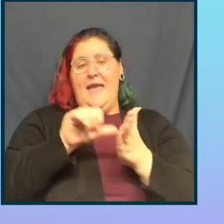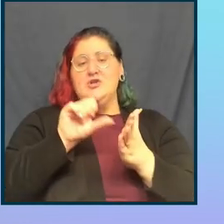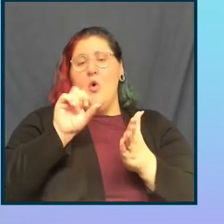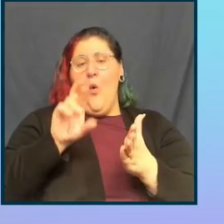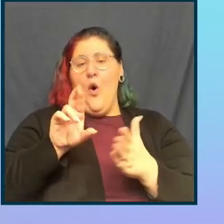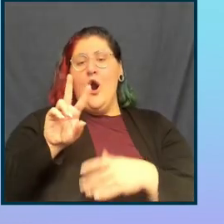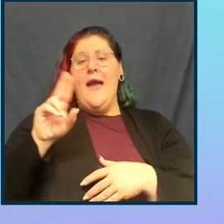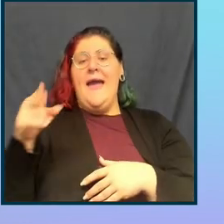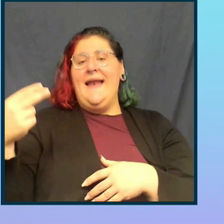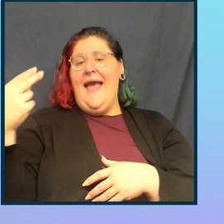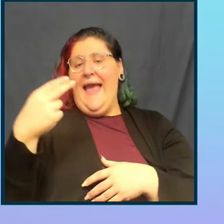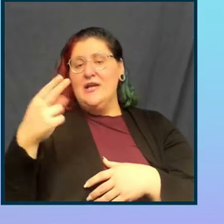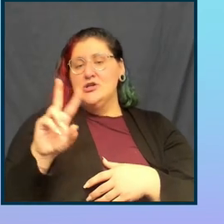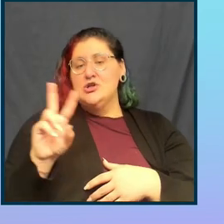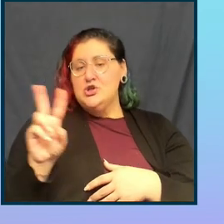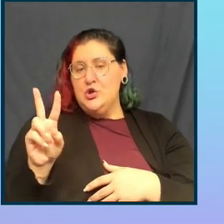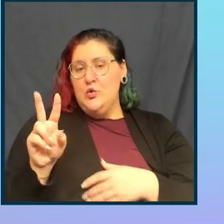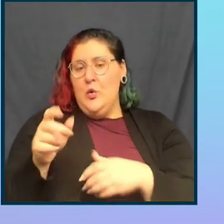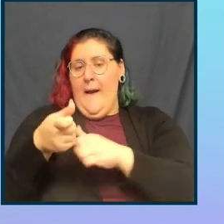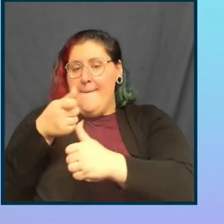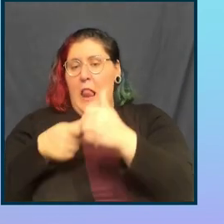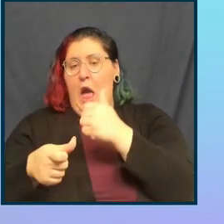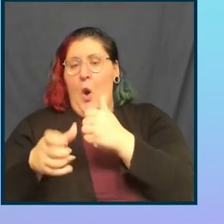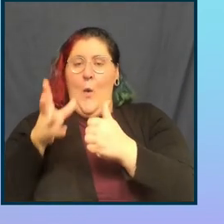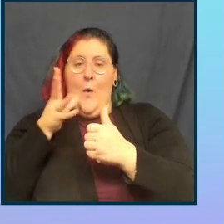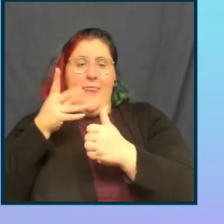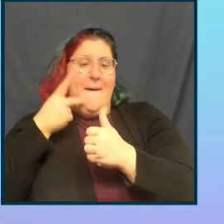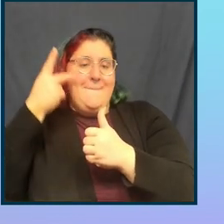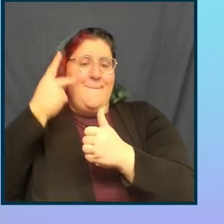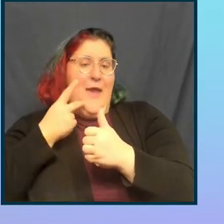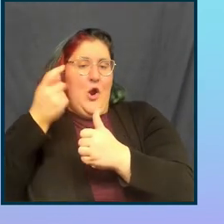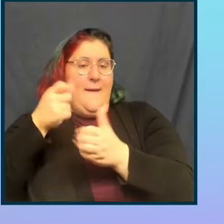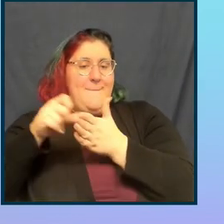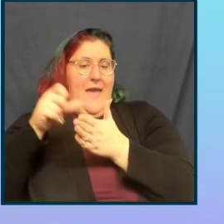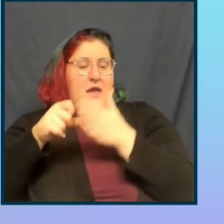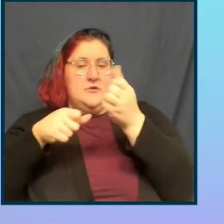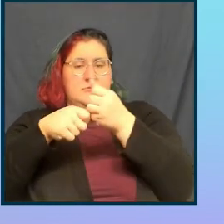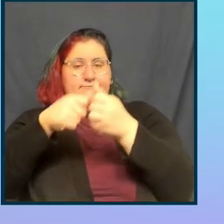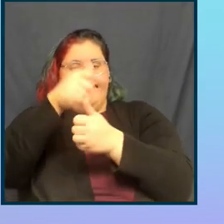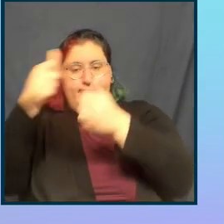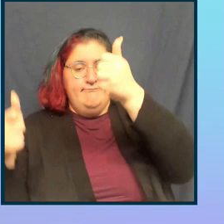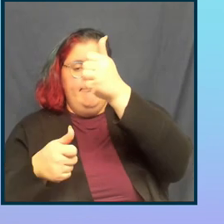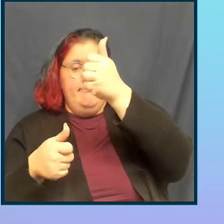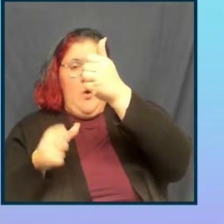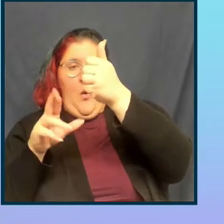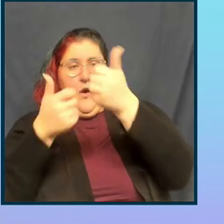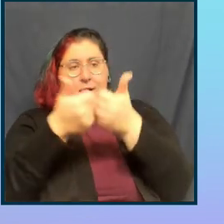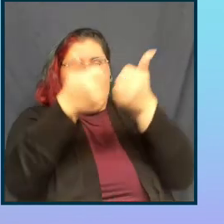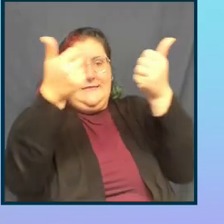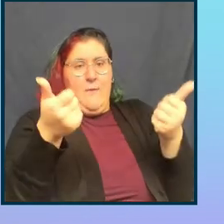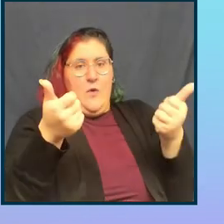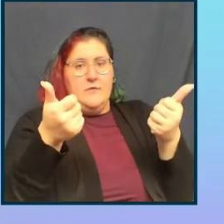I have seen debates about this. It's a great question, and it's something that I recently worked on because